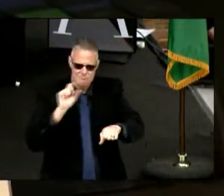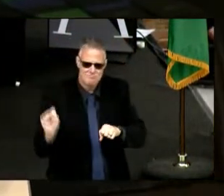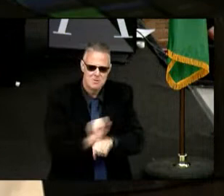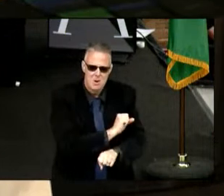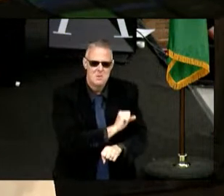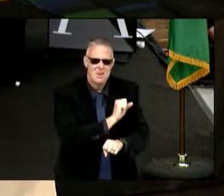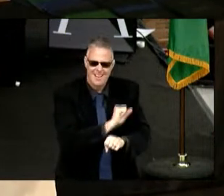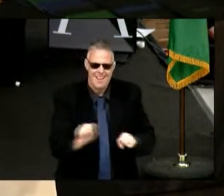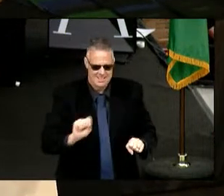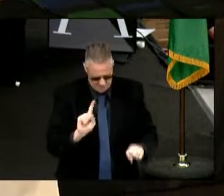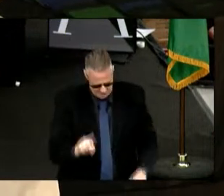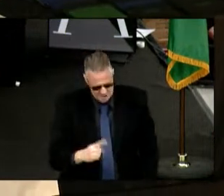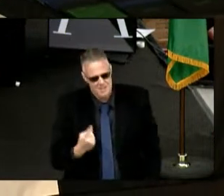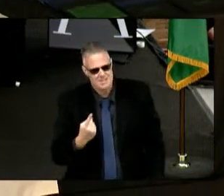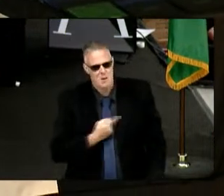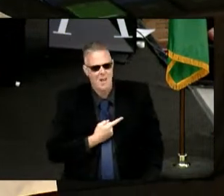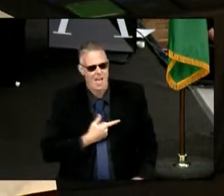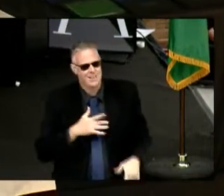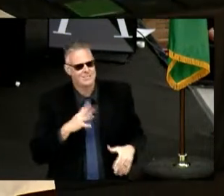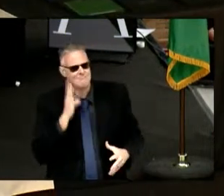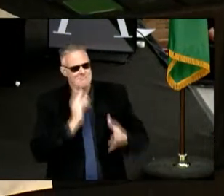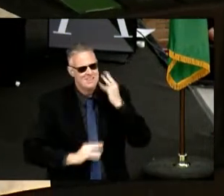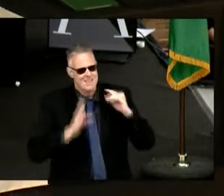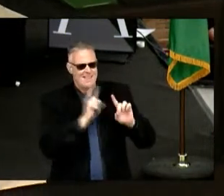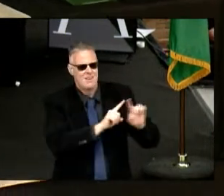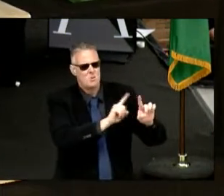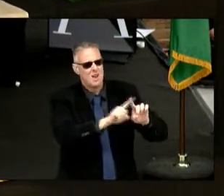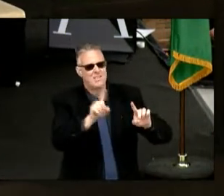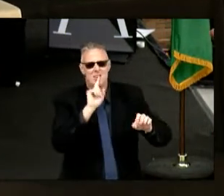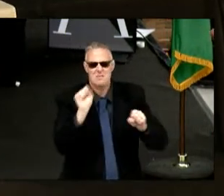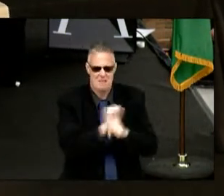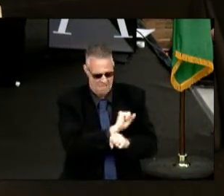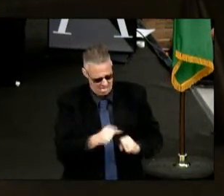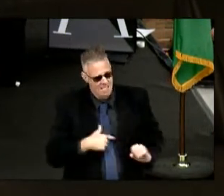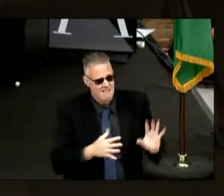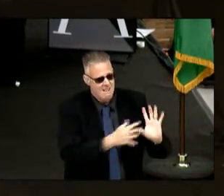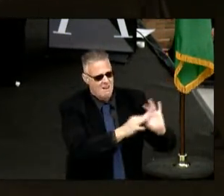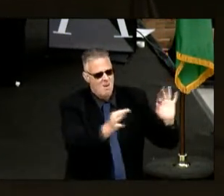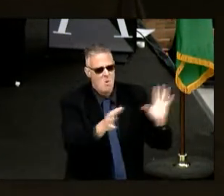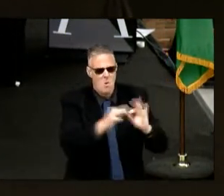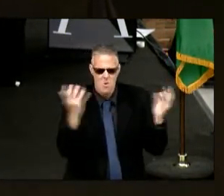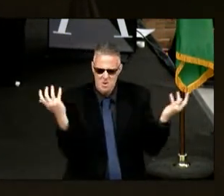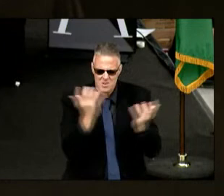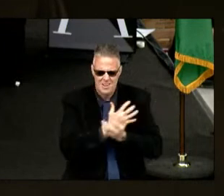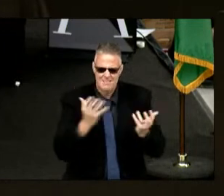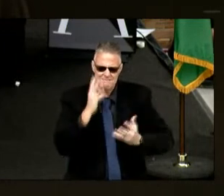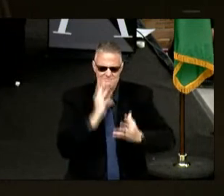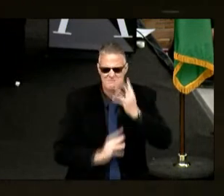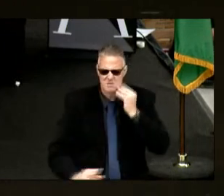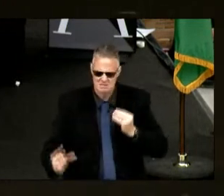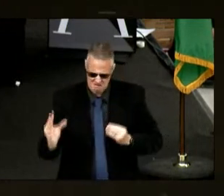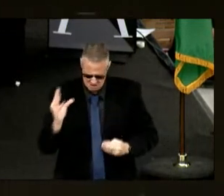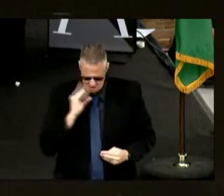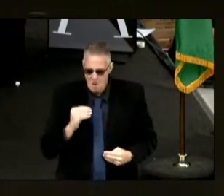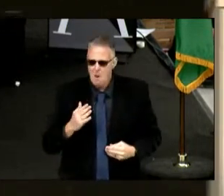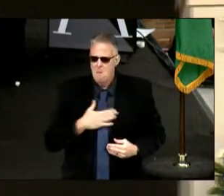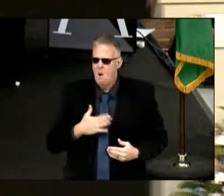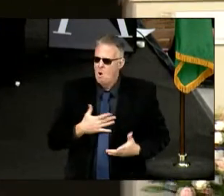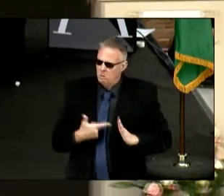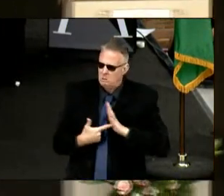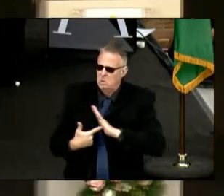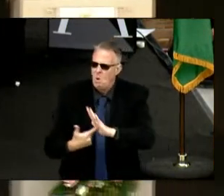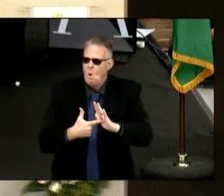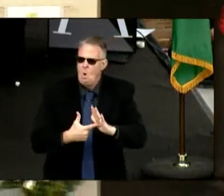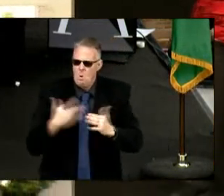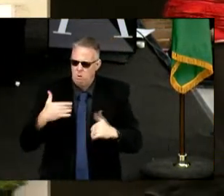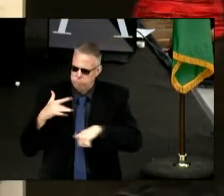in. No one else, no one else can speak the words on your lips. Judge yourself in words unspoken,